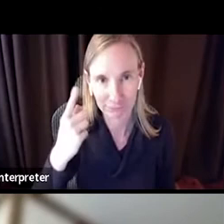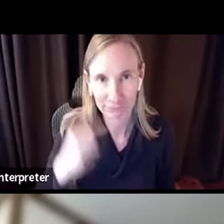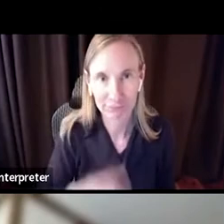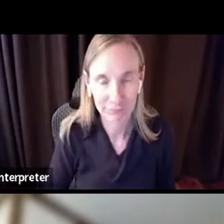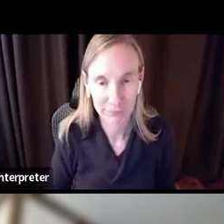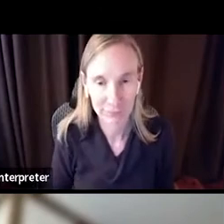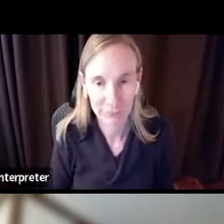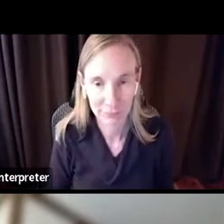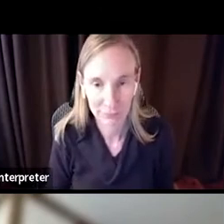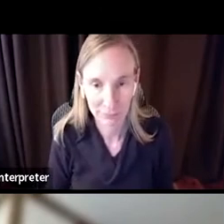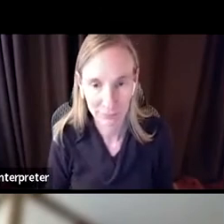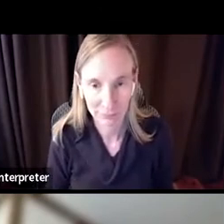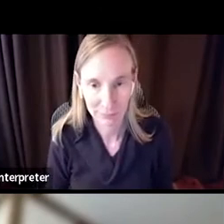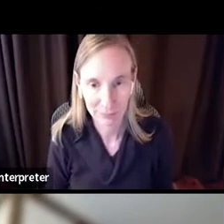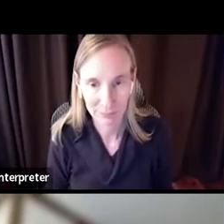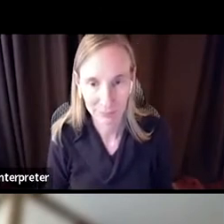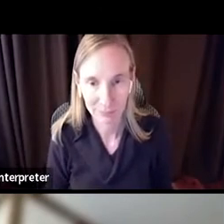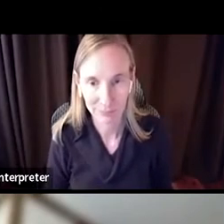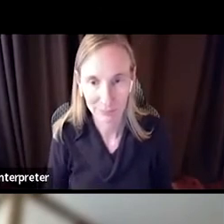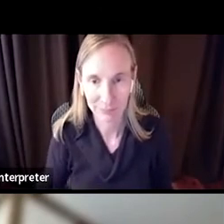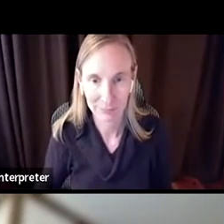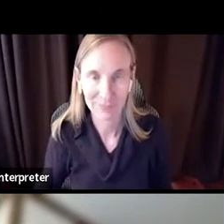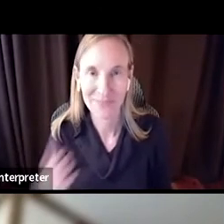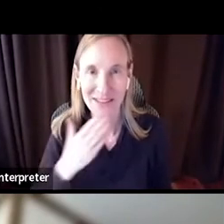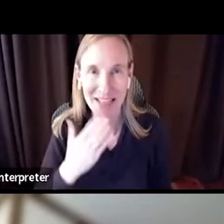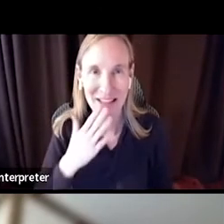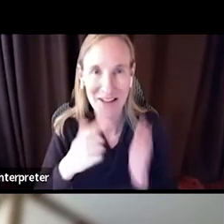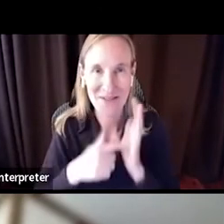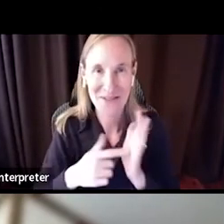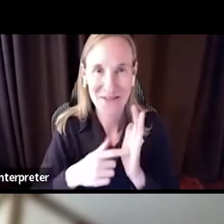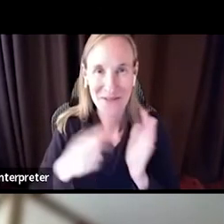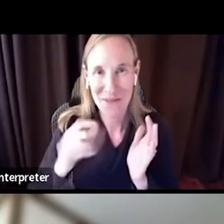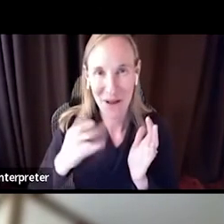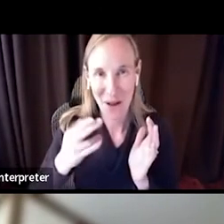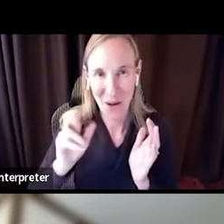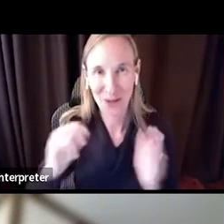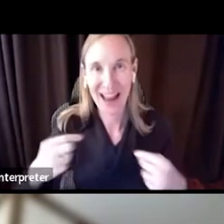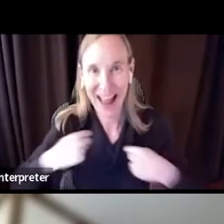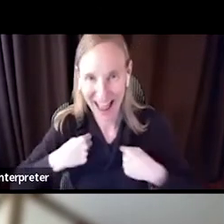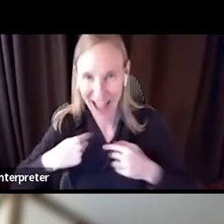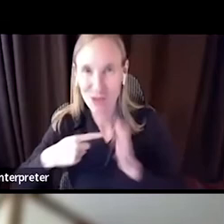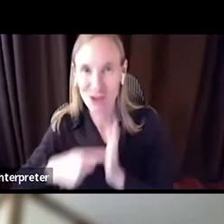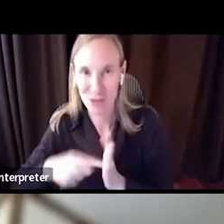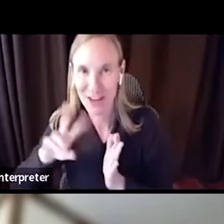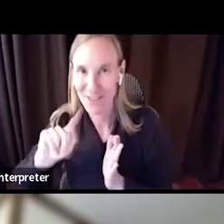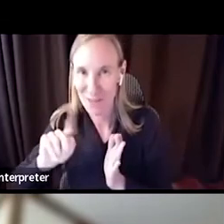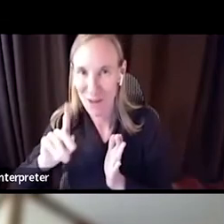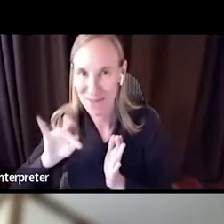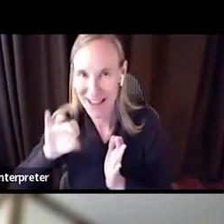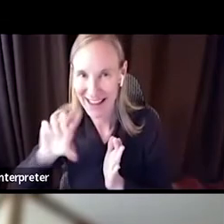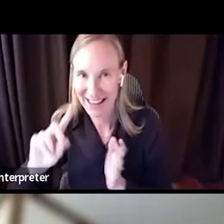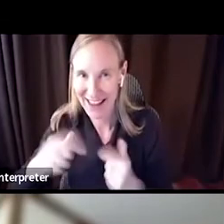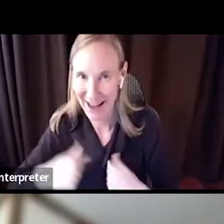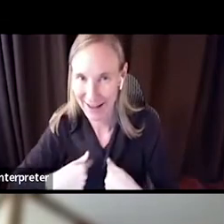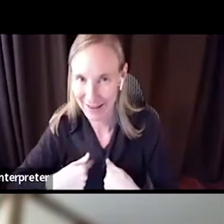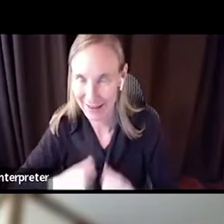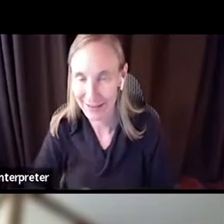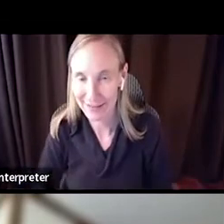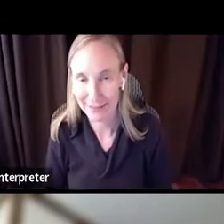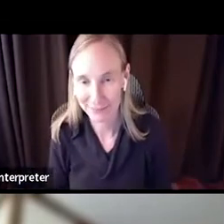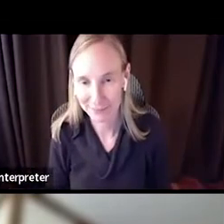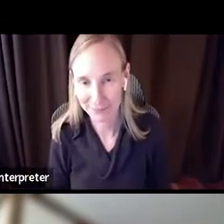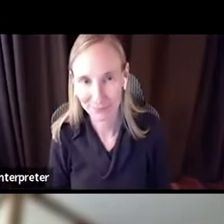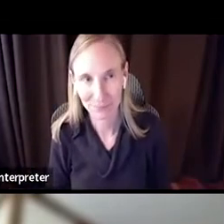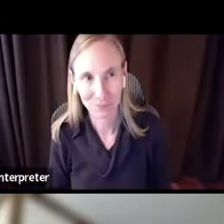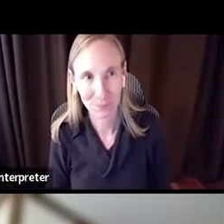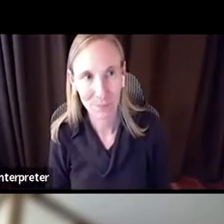Yeah. Thank you. Yes, thank you, Rev. Houghton. Nissa James representing Vermont Medicaid. Thank you. Right. Okay,